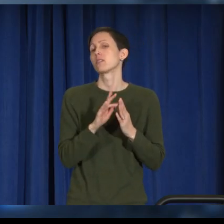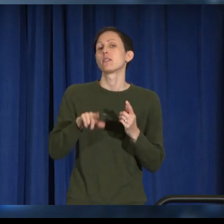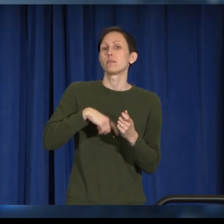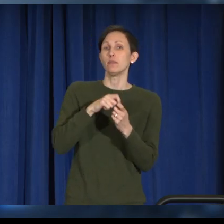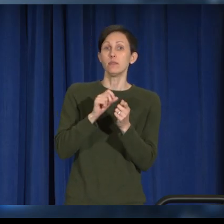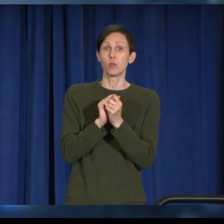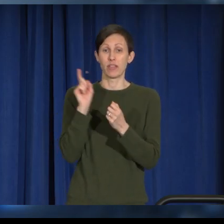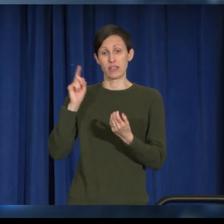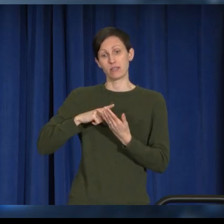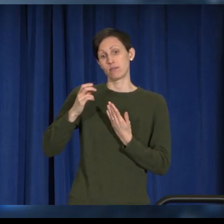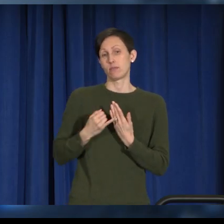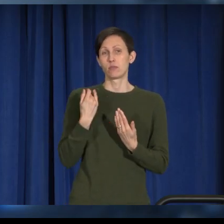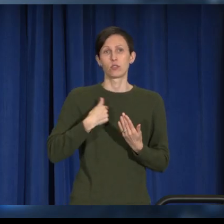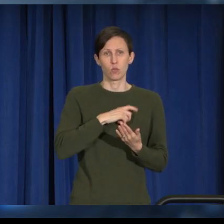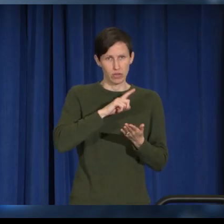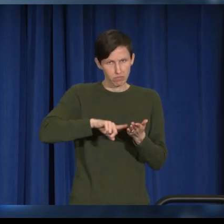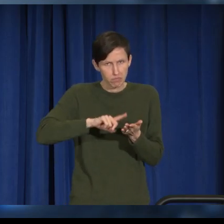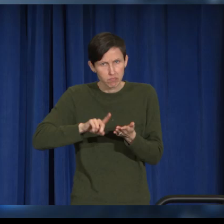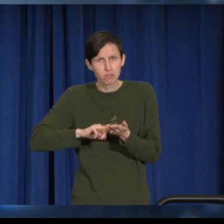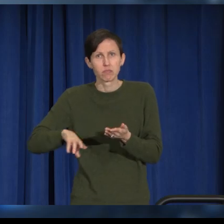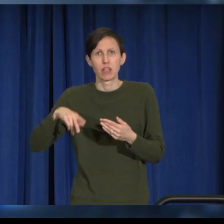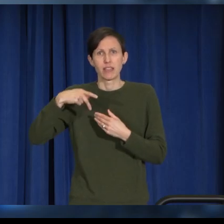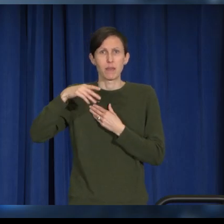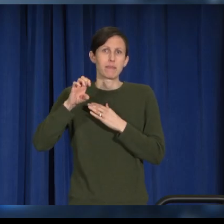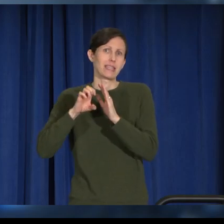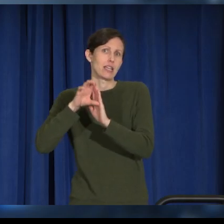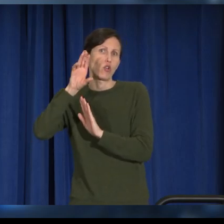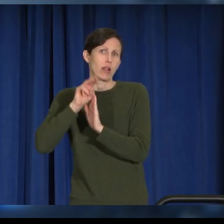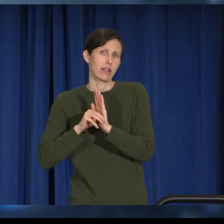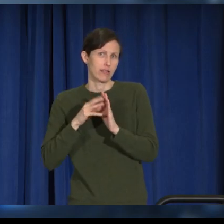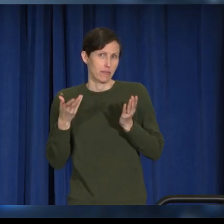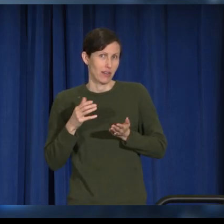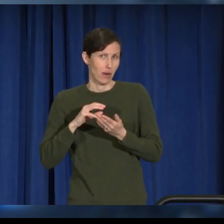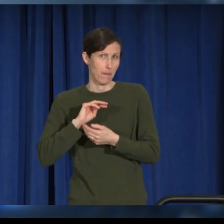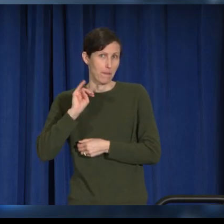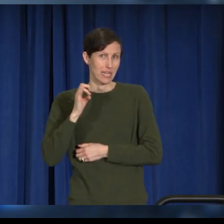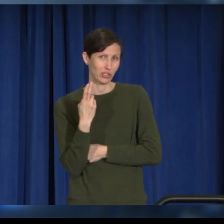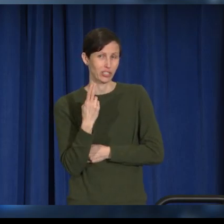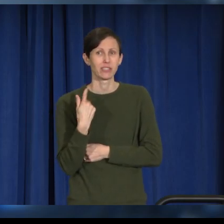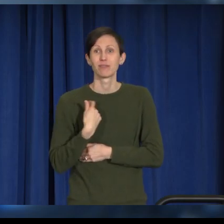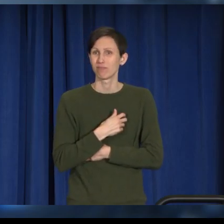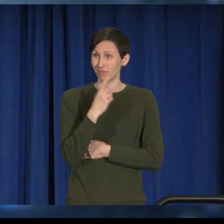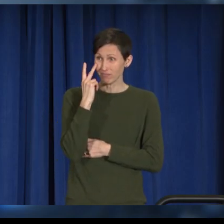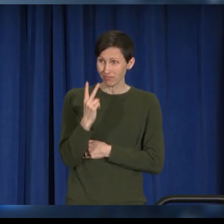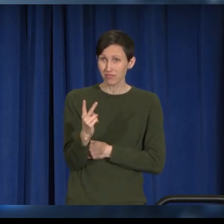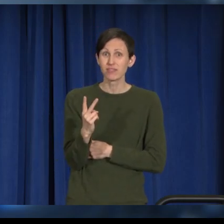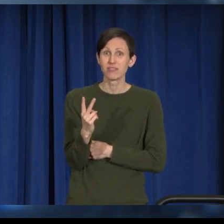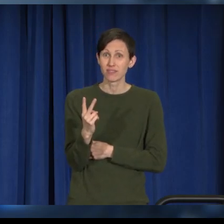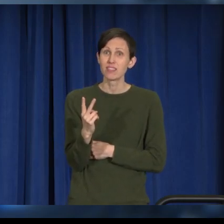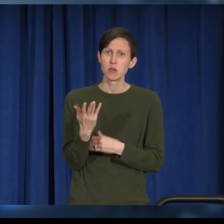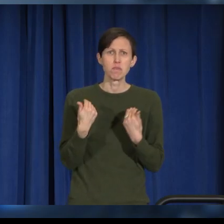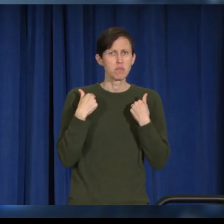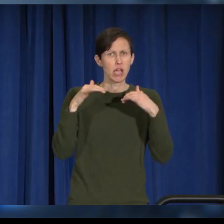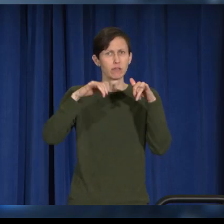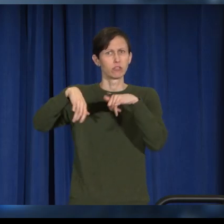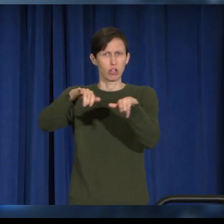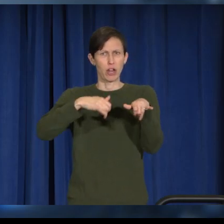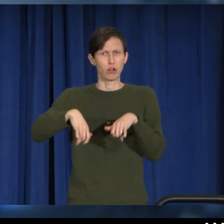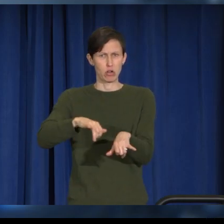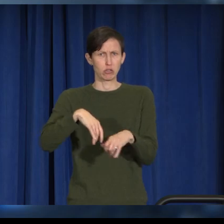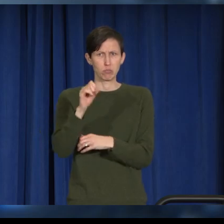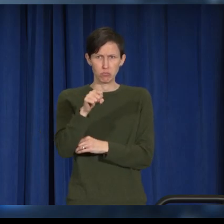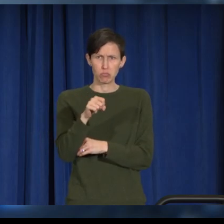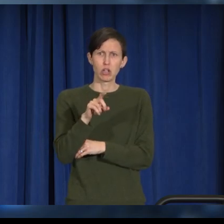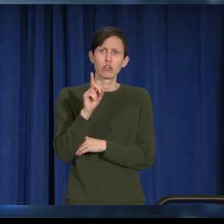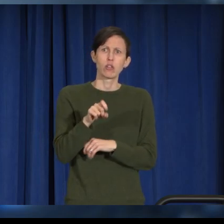this initiative, we looked at the physical education curriculum in Michigan and saw that there's a set of standards of being able